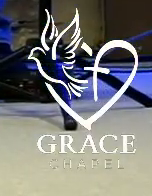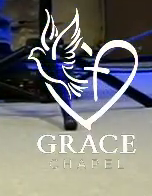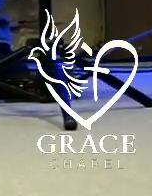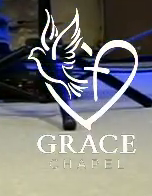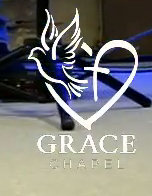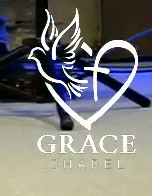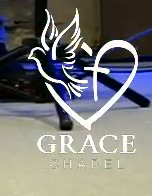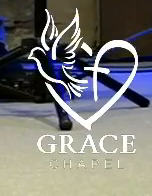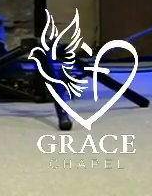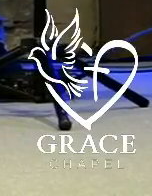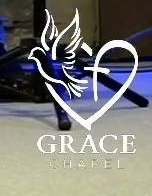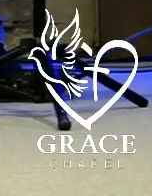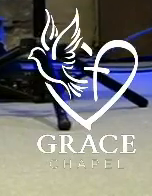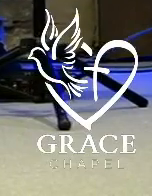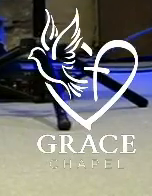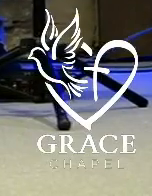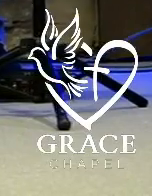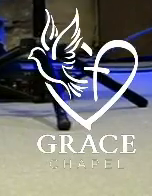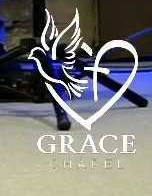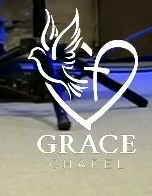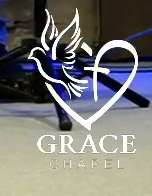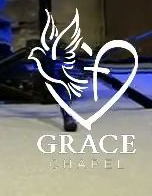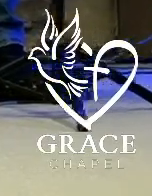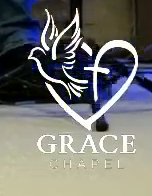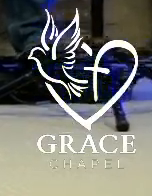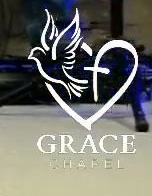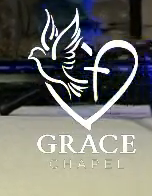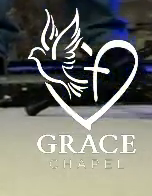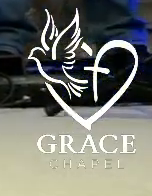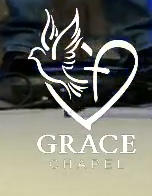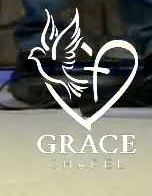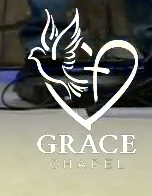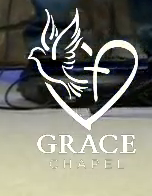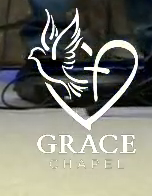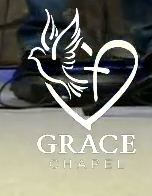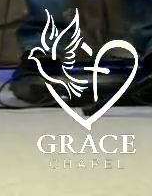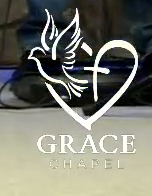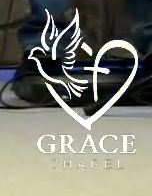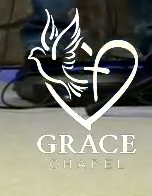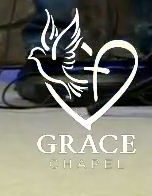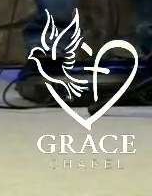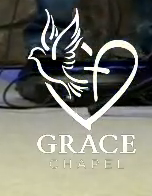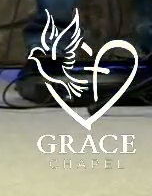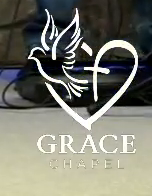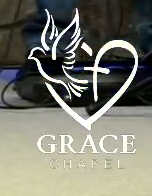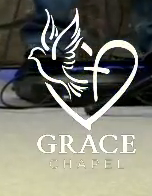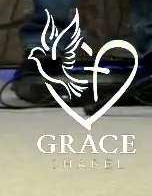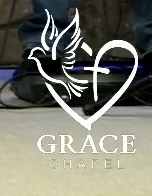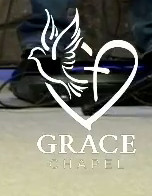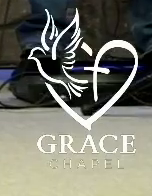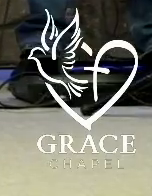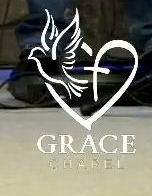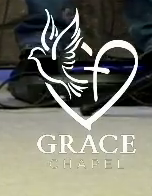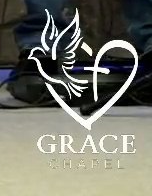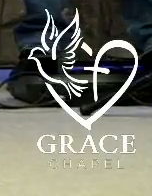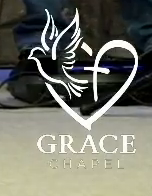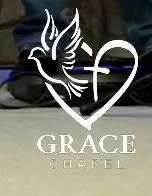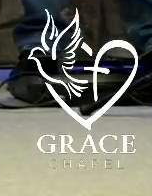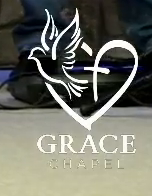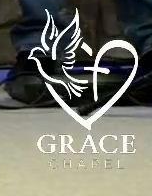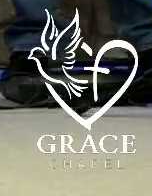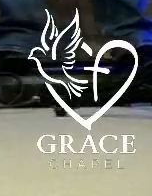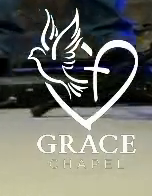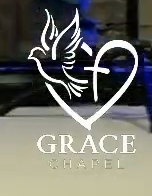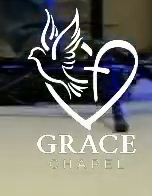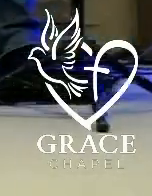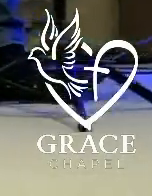that song, as Angel even began this morning, I thought of another old song that I say that a lot, old songs, I guess because I'm getting